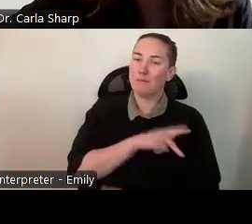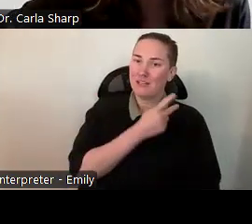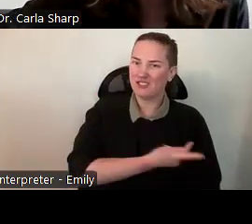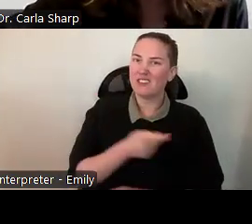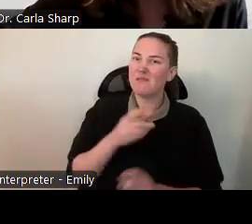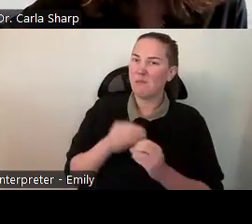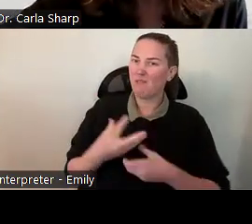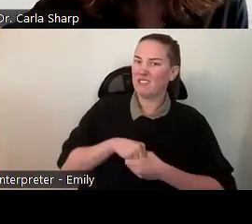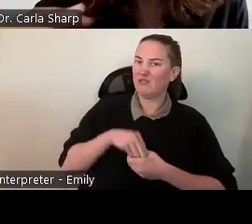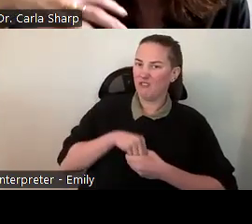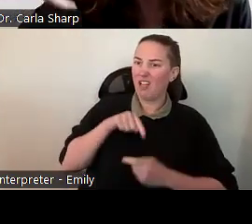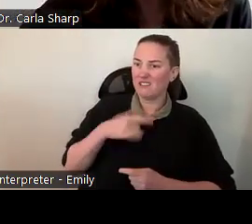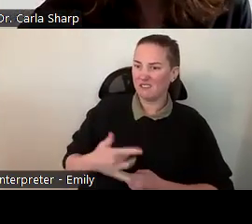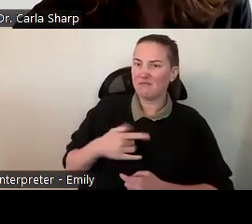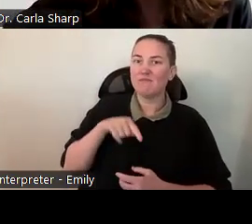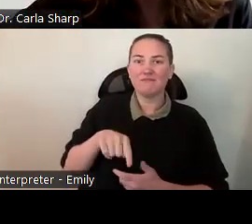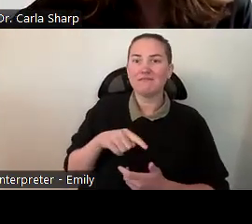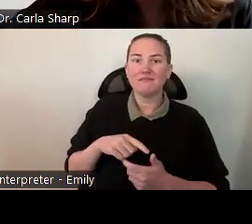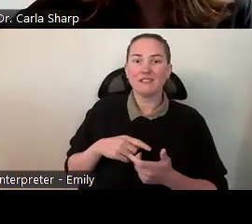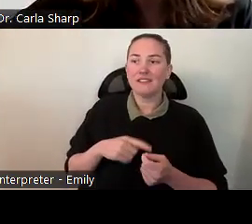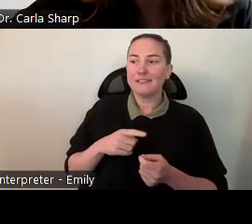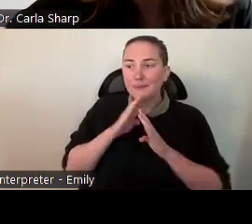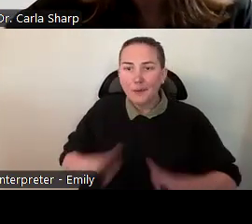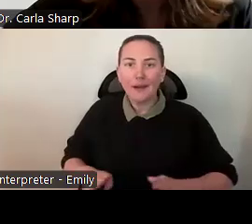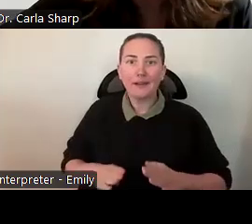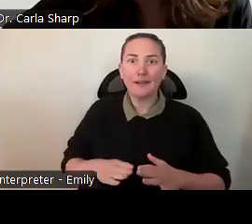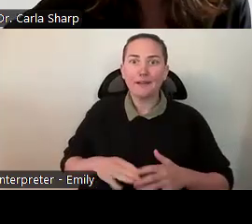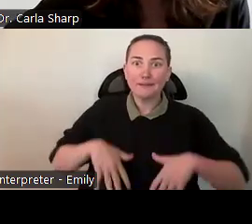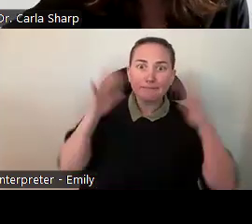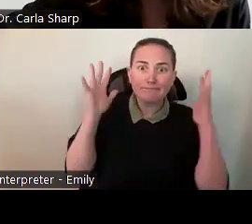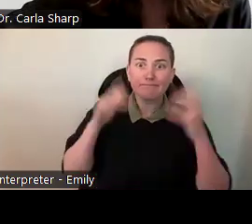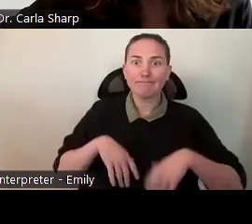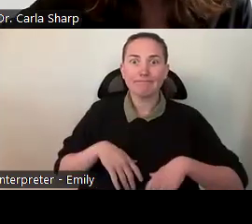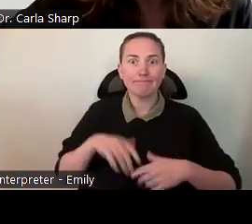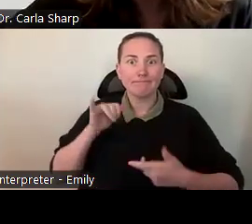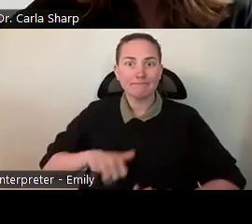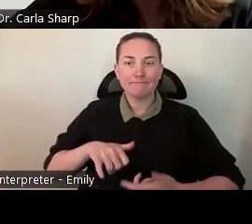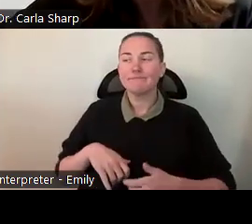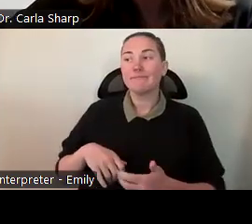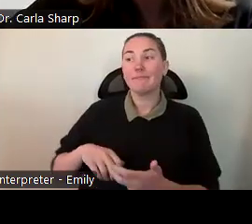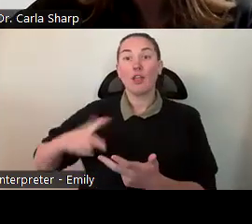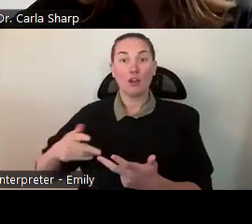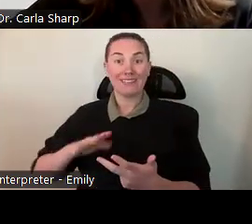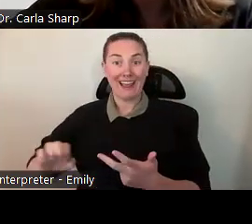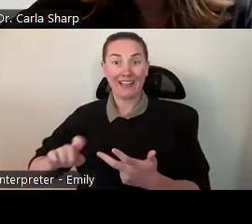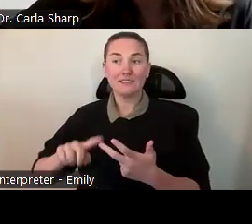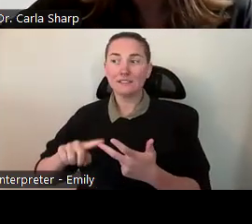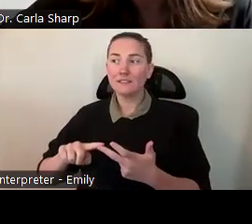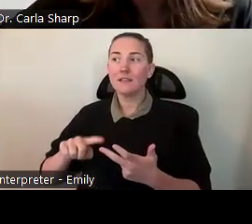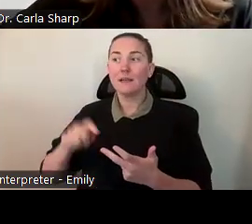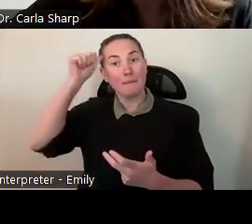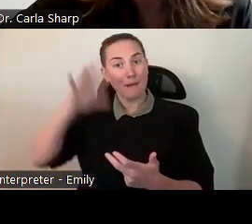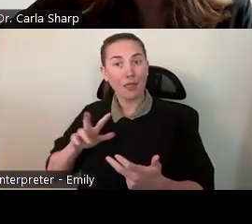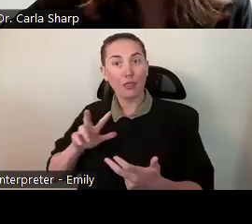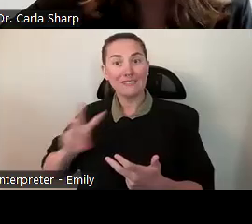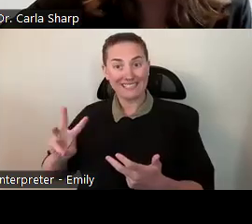internalizing picture, a sort of quiet sea of desperation that characterizes her course. And case 3, a 36-year-old male, he's out